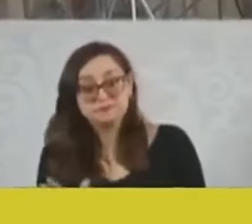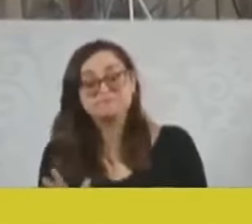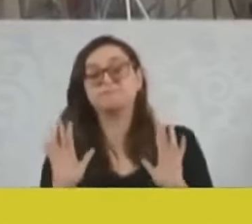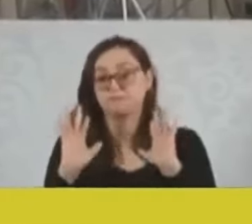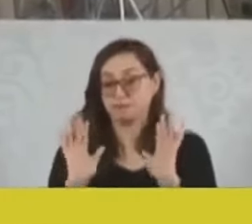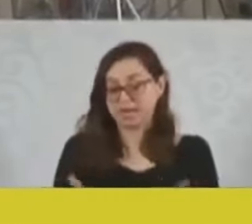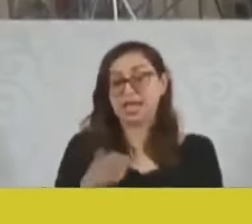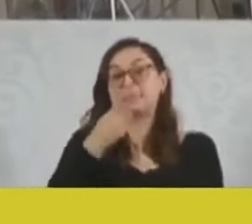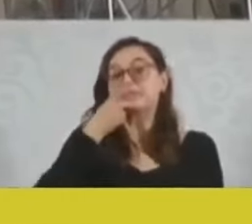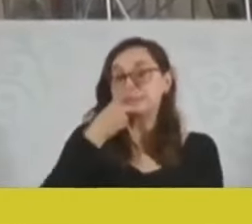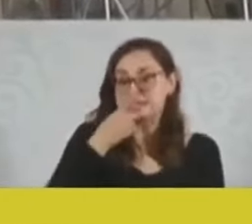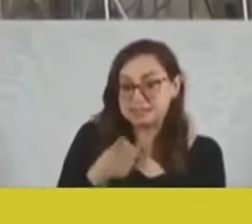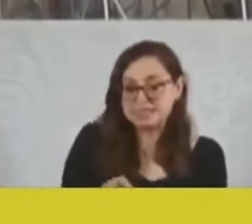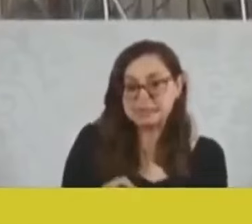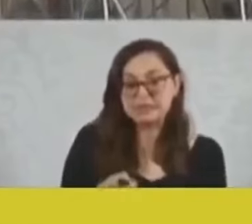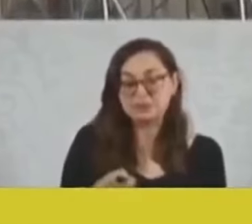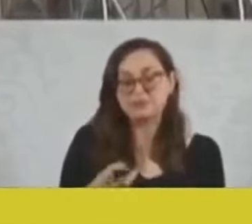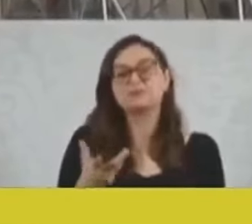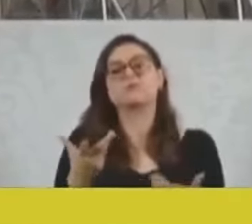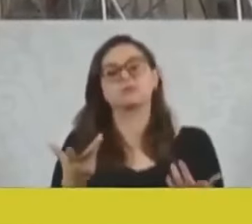everybody said it, you know it.